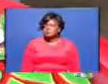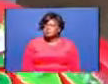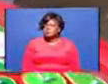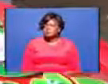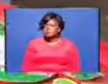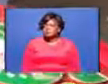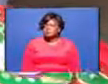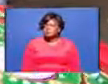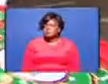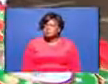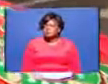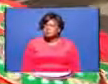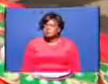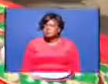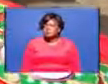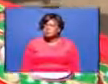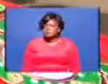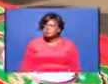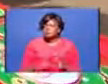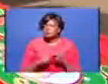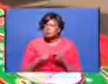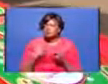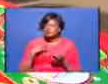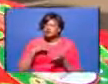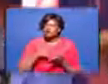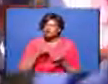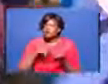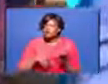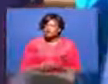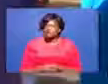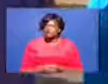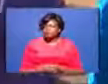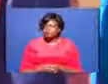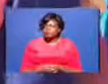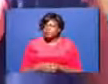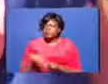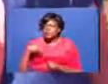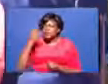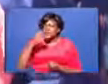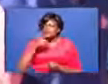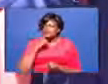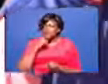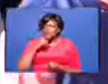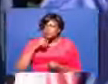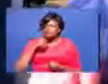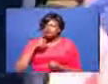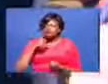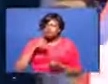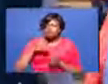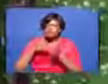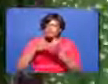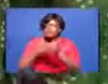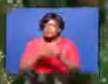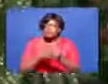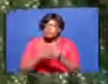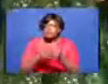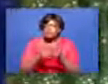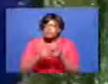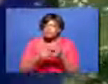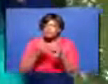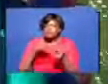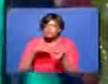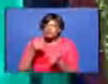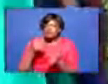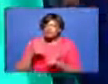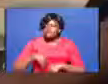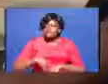The Sadhguru cruises in the procession in a classic. The men proceed ahead of the women, doing songs that vary from